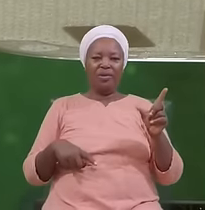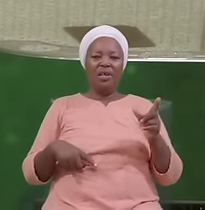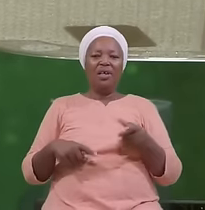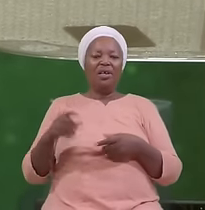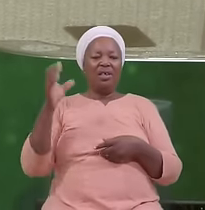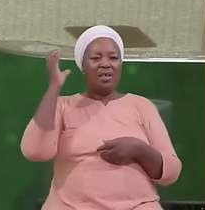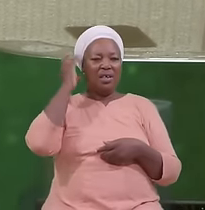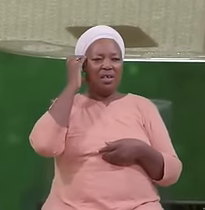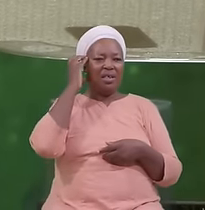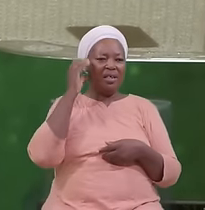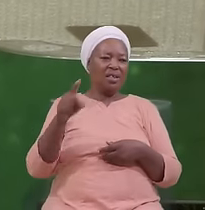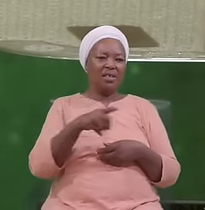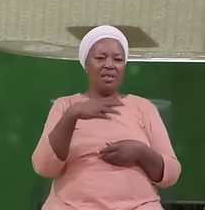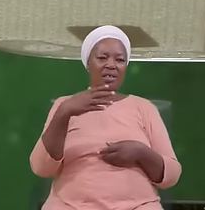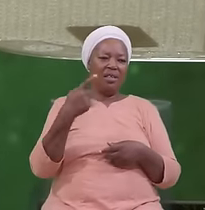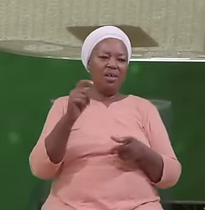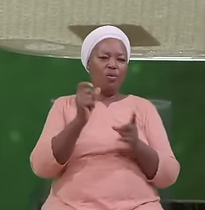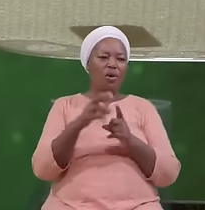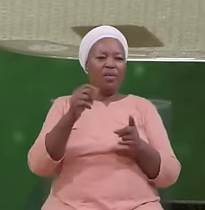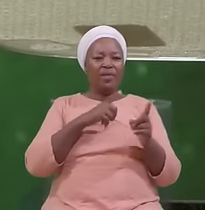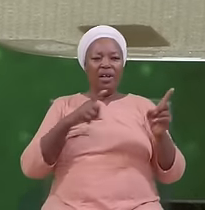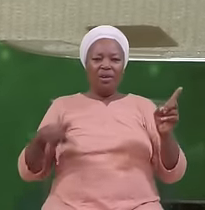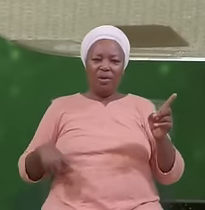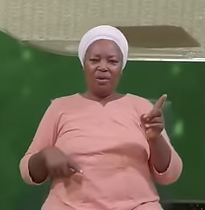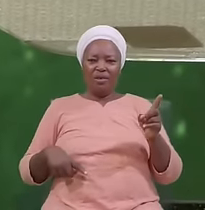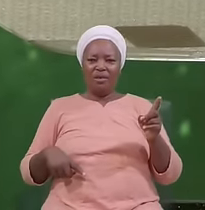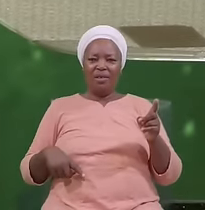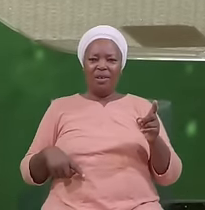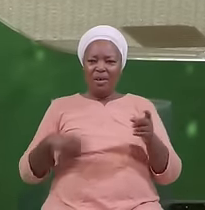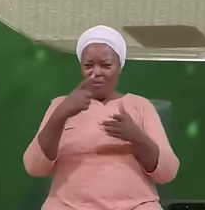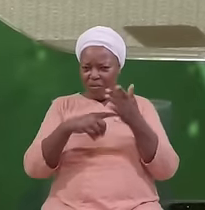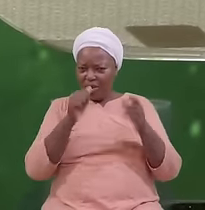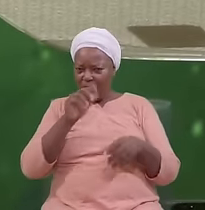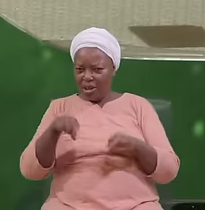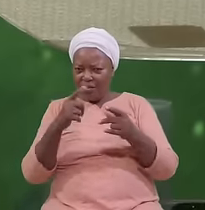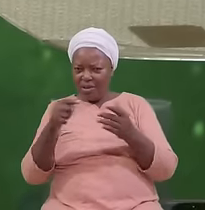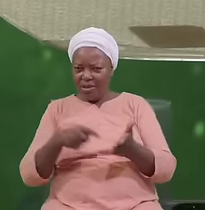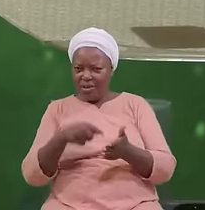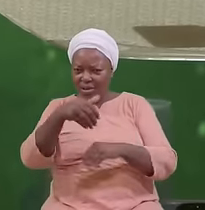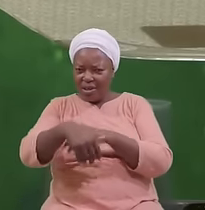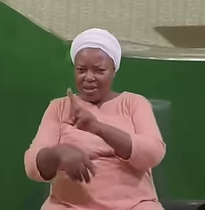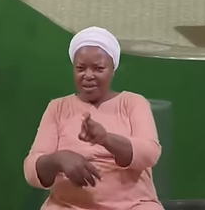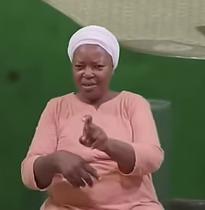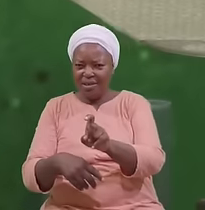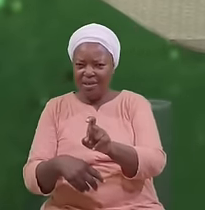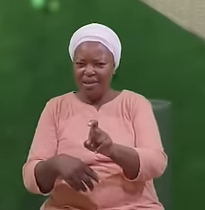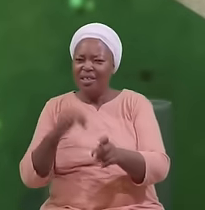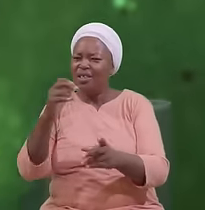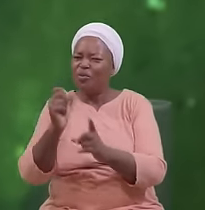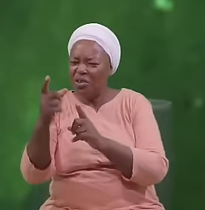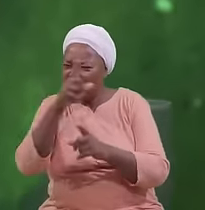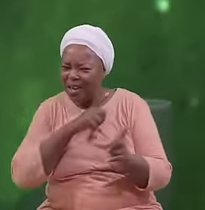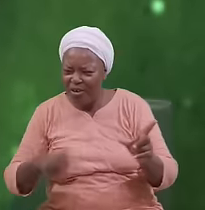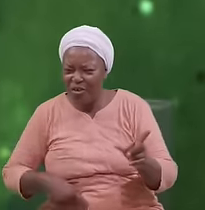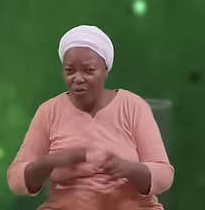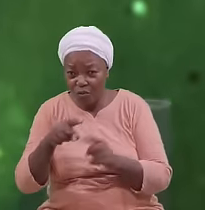ye the word of the Lord. What am I giving you tonight? When I say it will